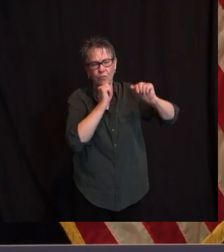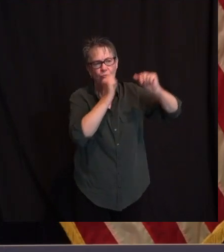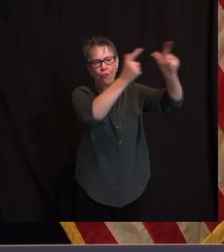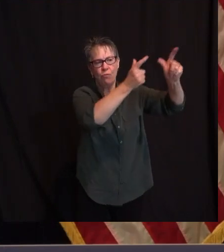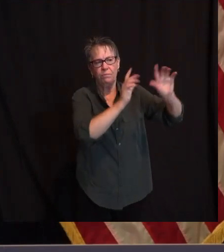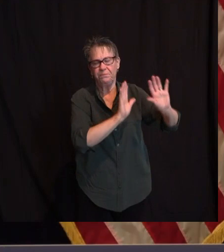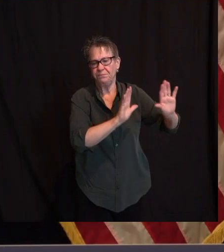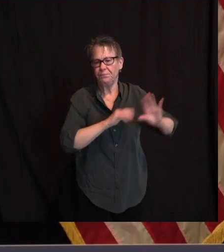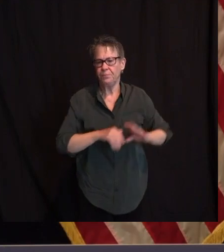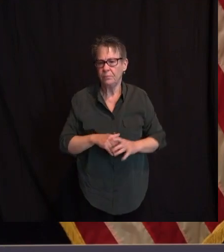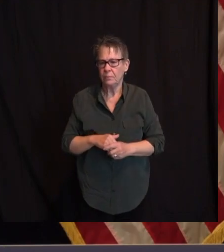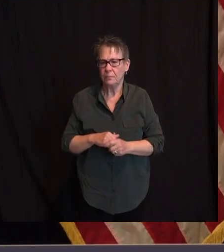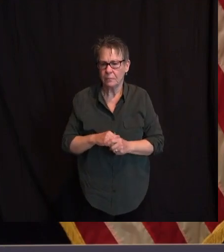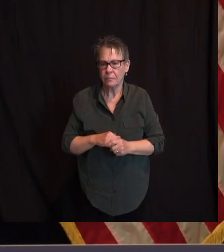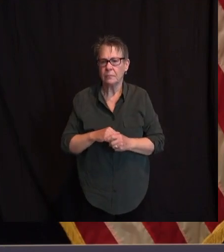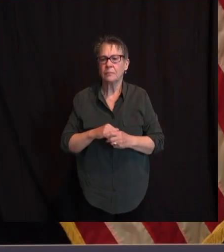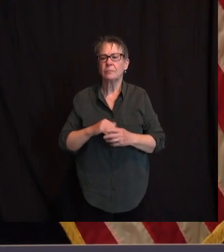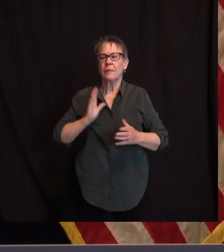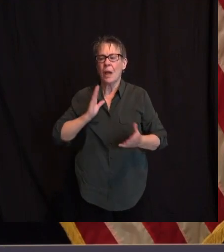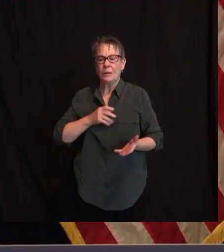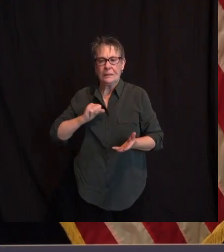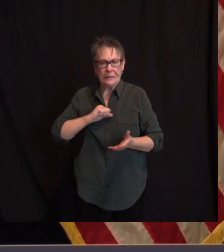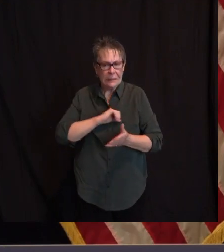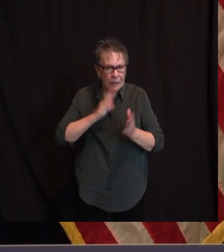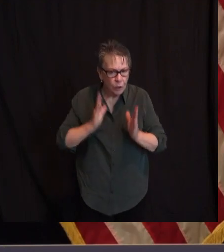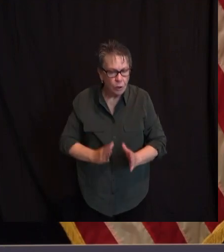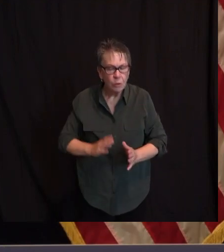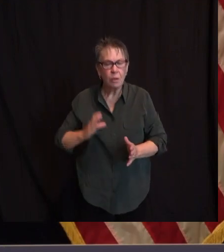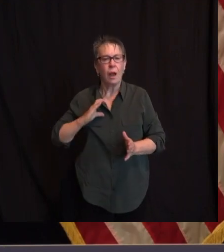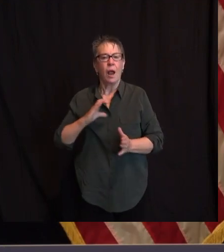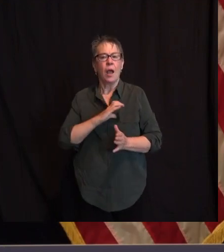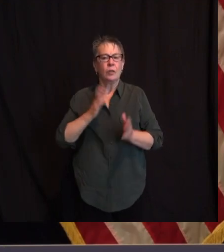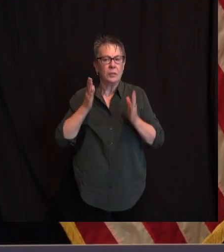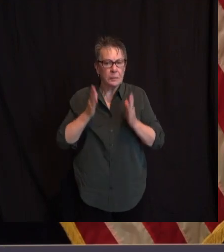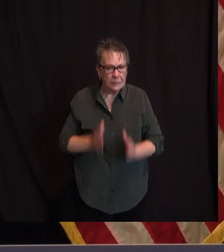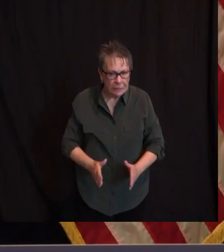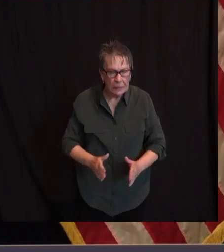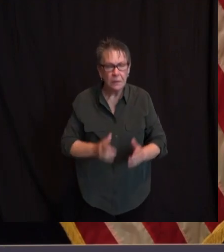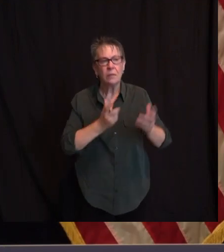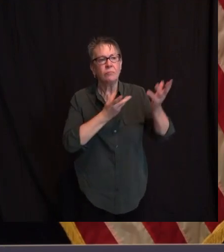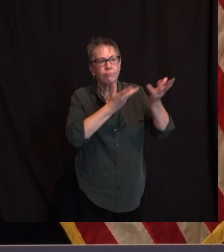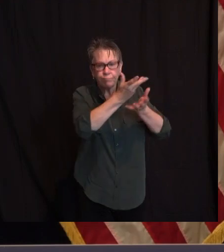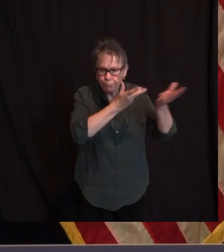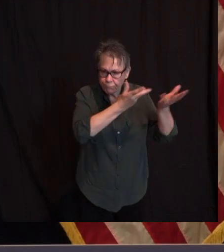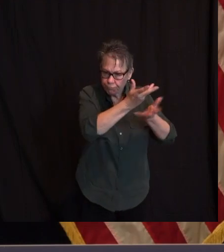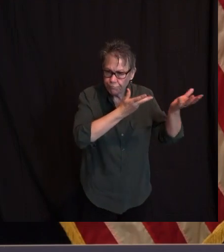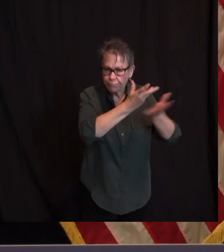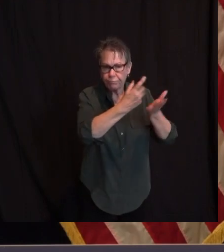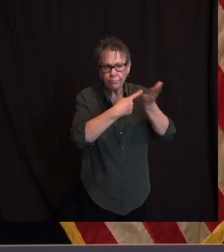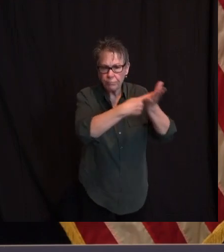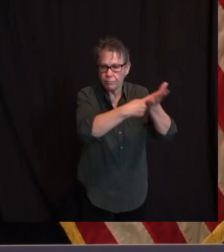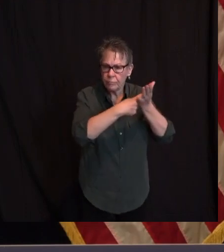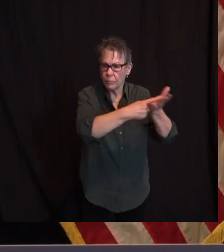Congress on both sides. I did some of those myself, and to the best of my knowledge, there's no legislative action